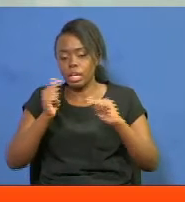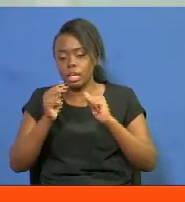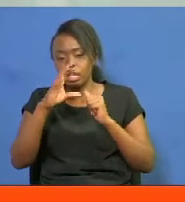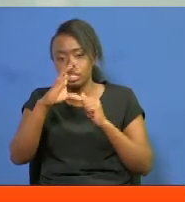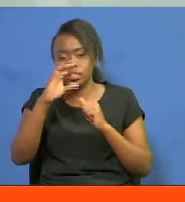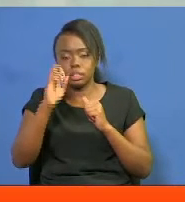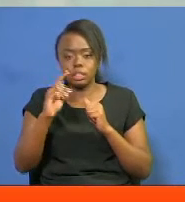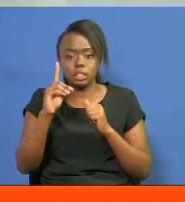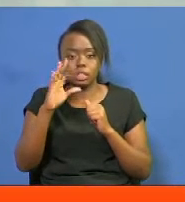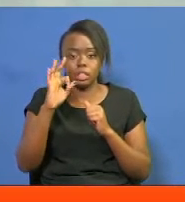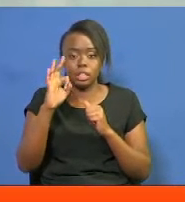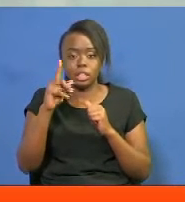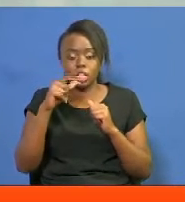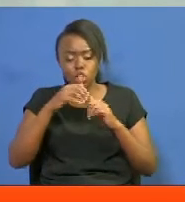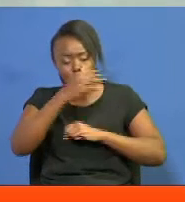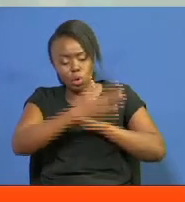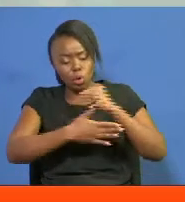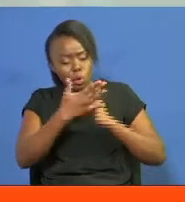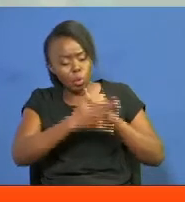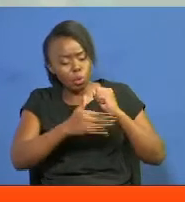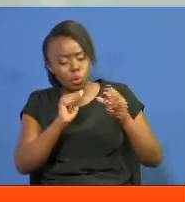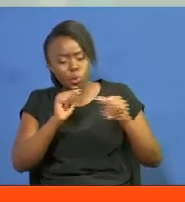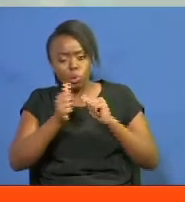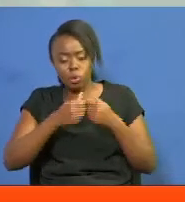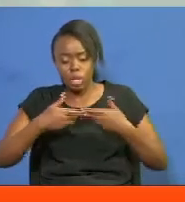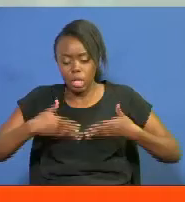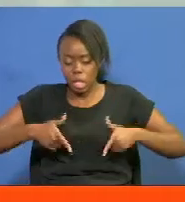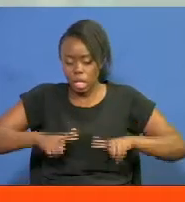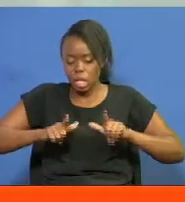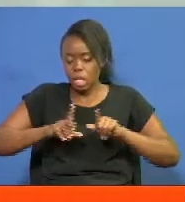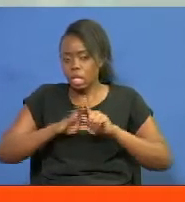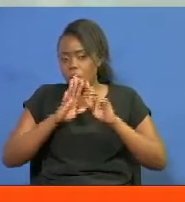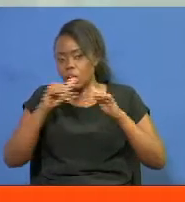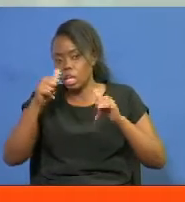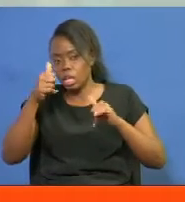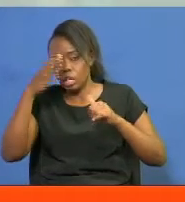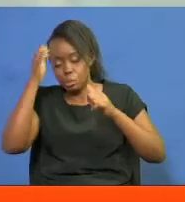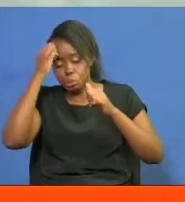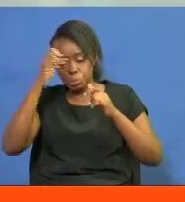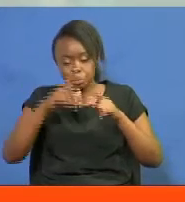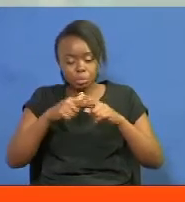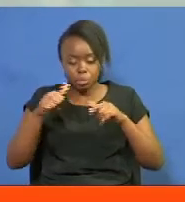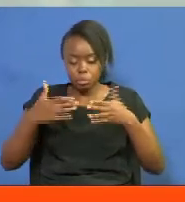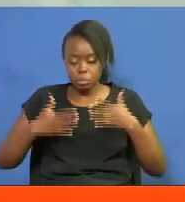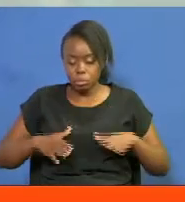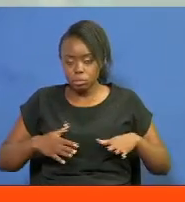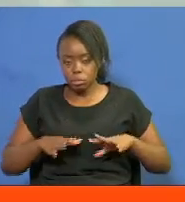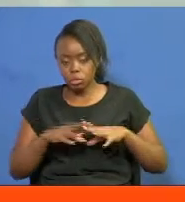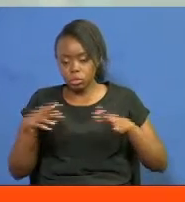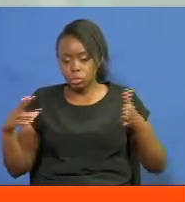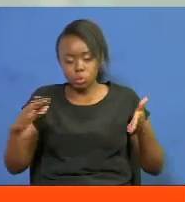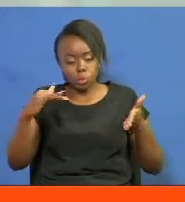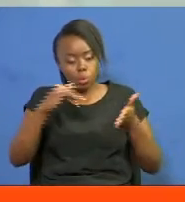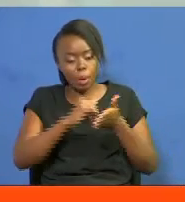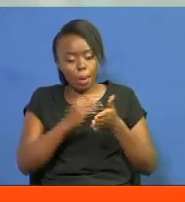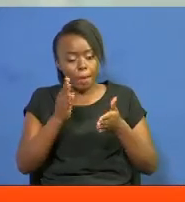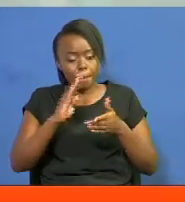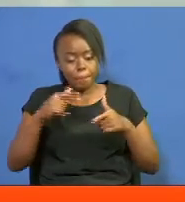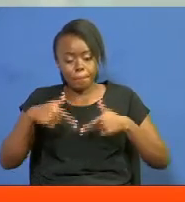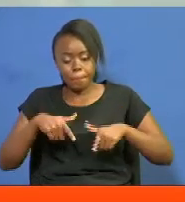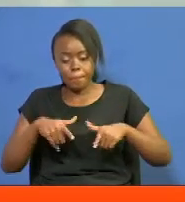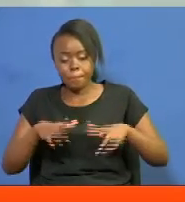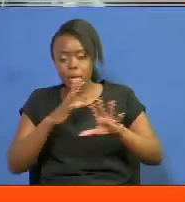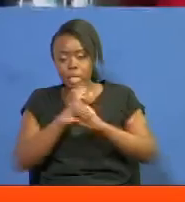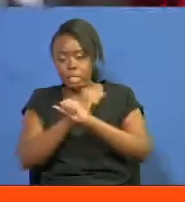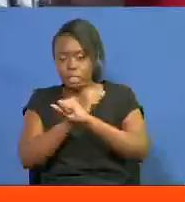CDF donated engine boat, which allow the students and the pupils of the residents cross Lake Baringo safely.